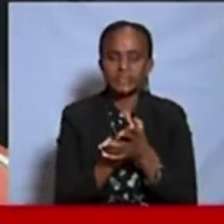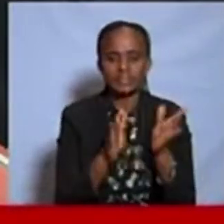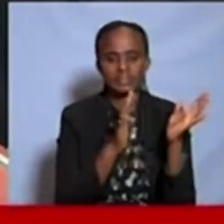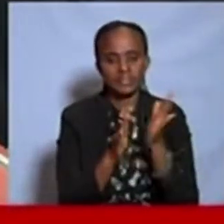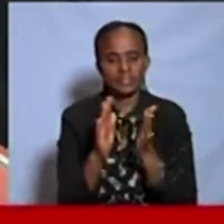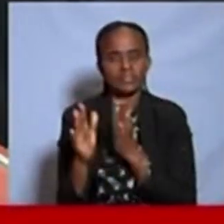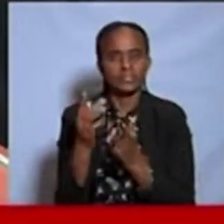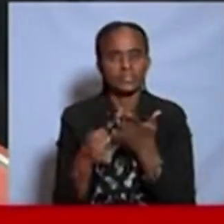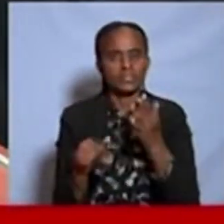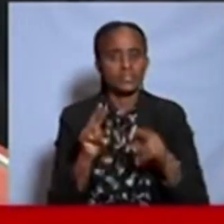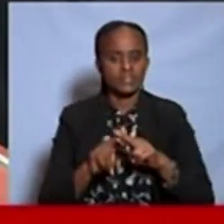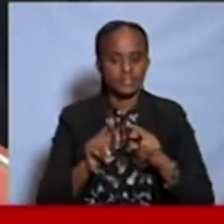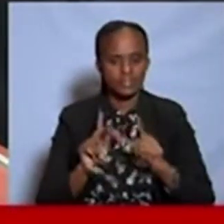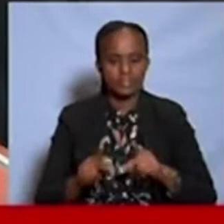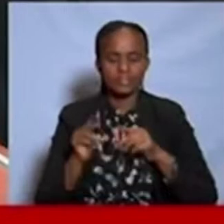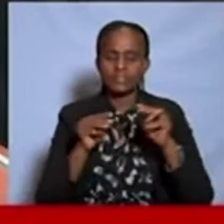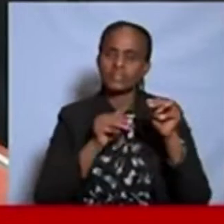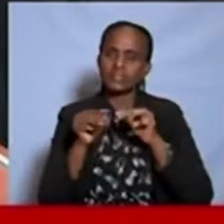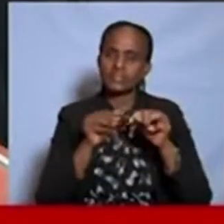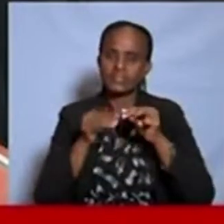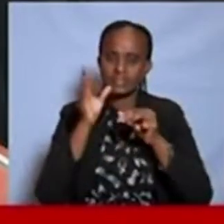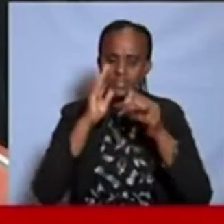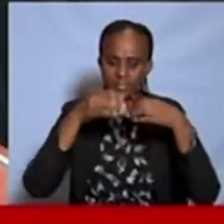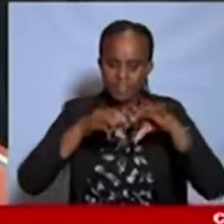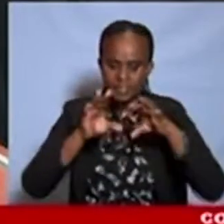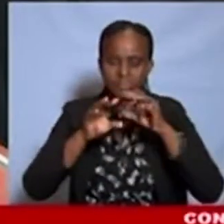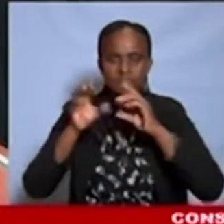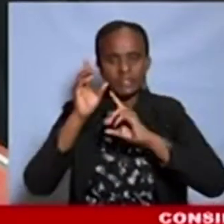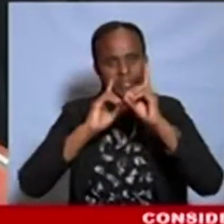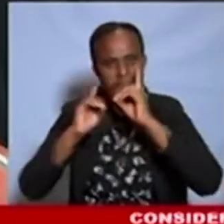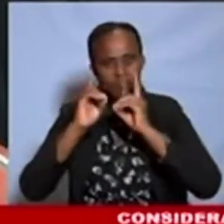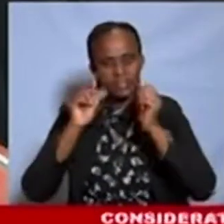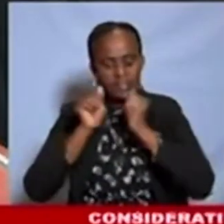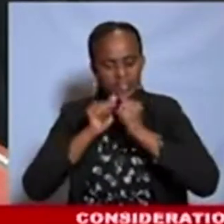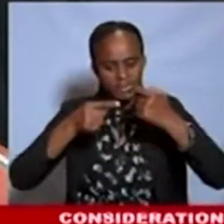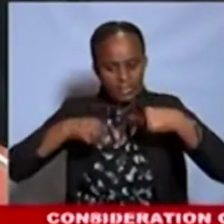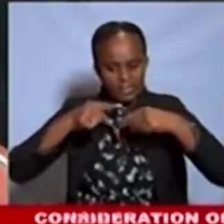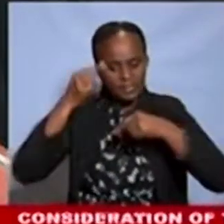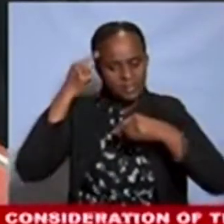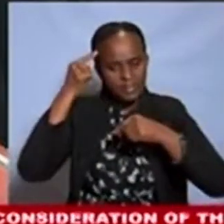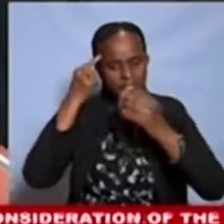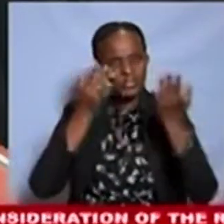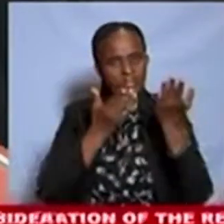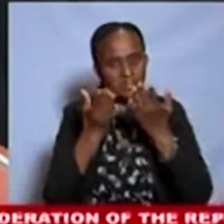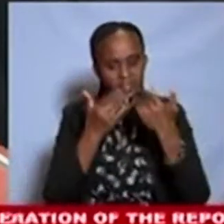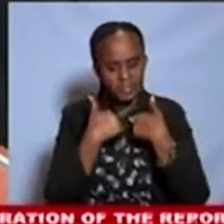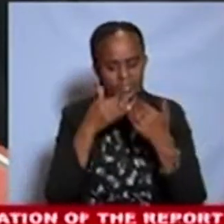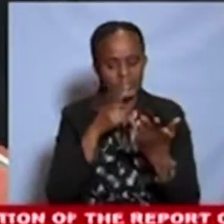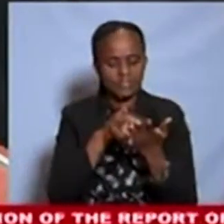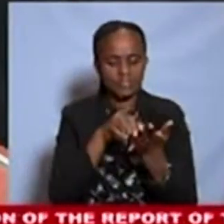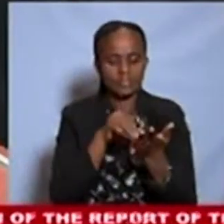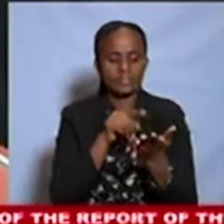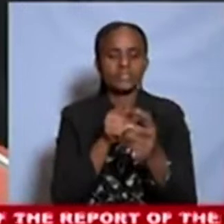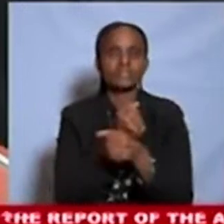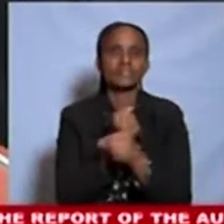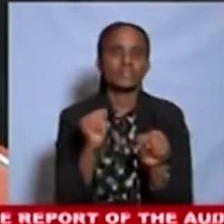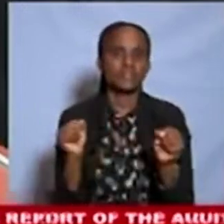Remedial measures, Chair. Management will continue engaging the Local Government Service Commission to have the matter resolved.